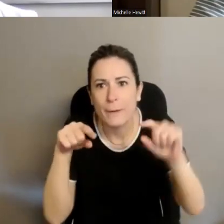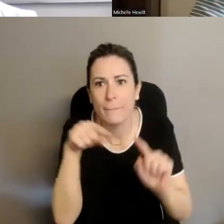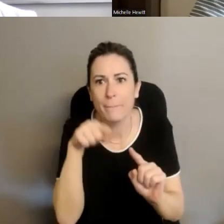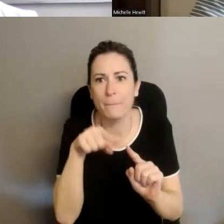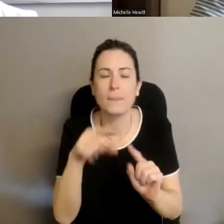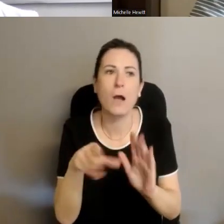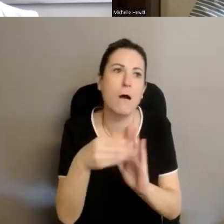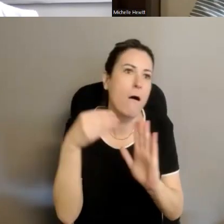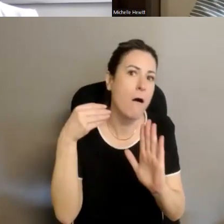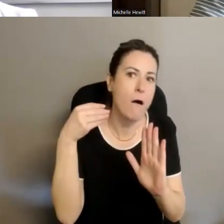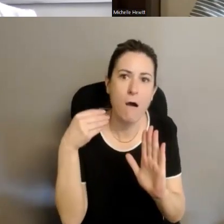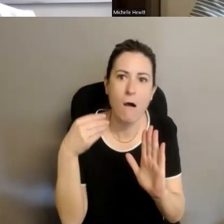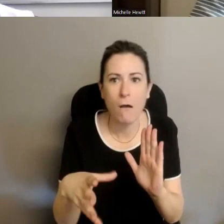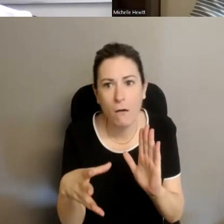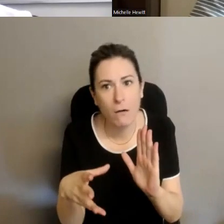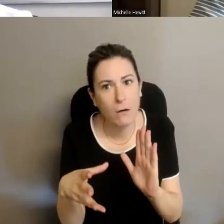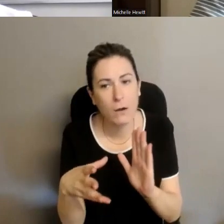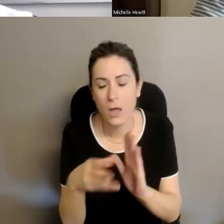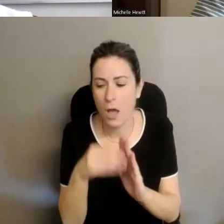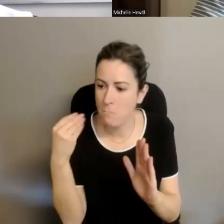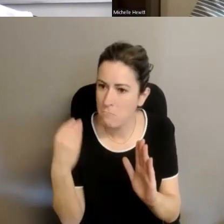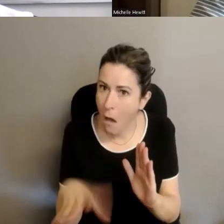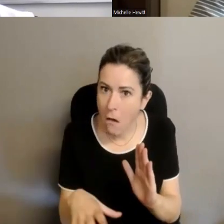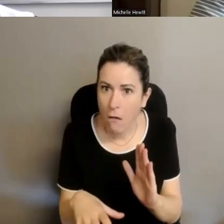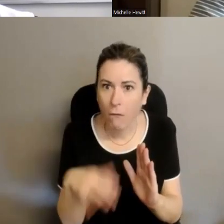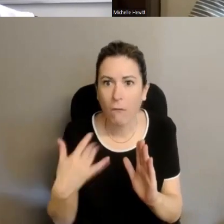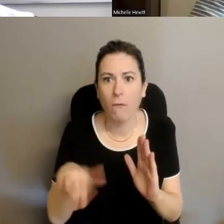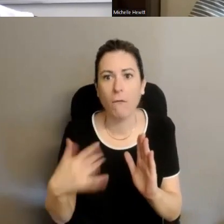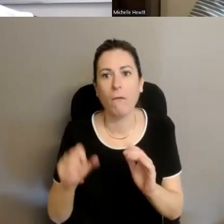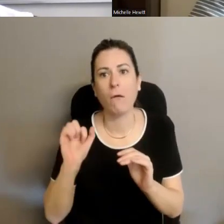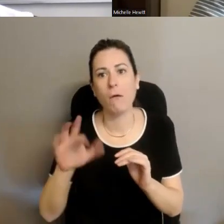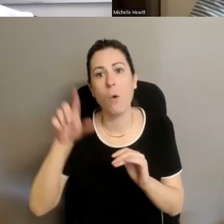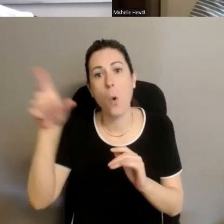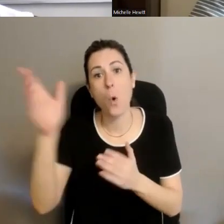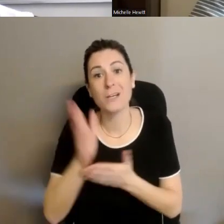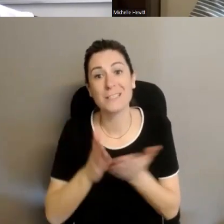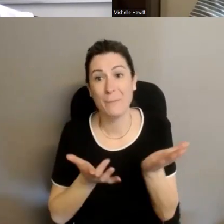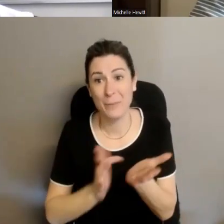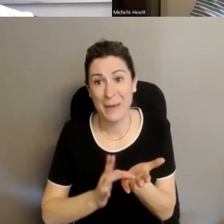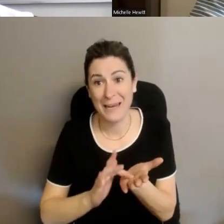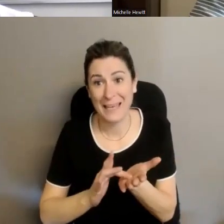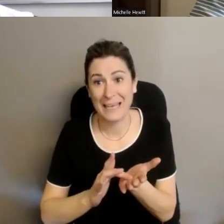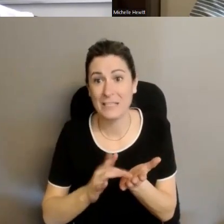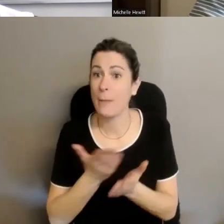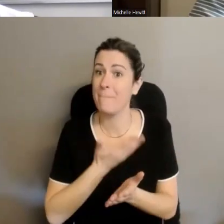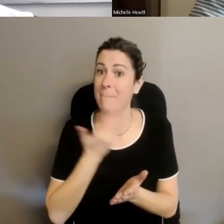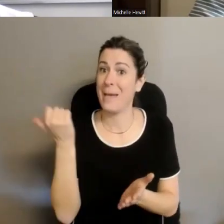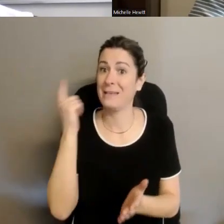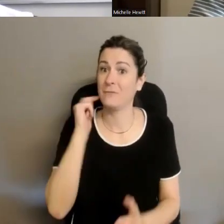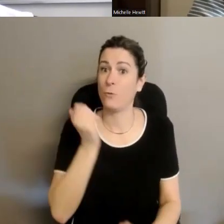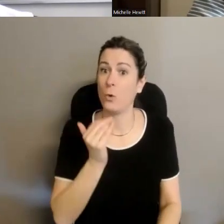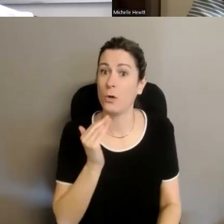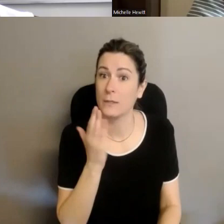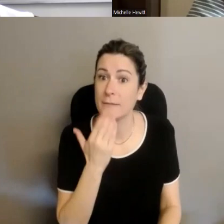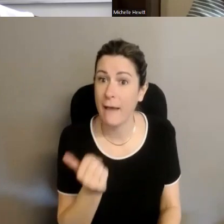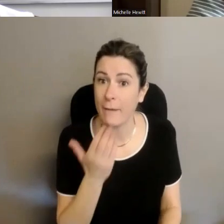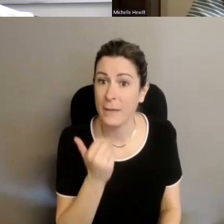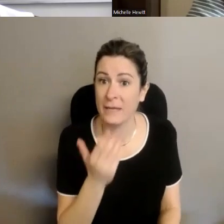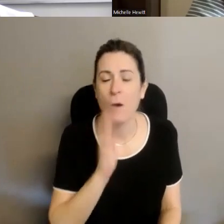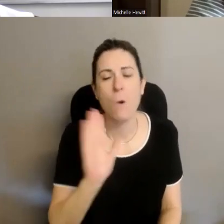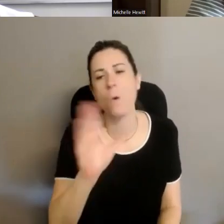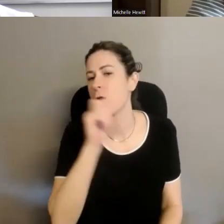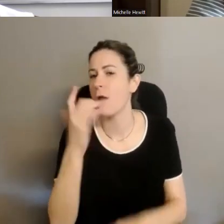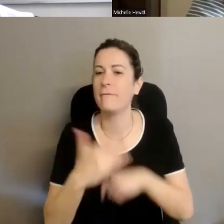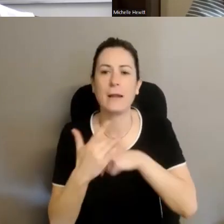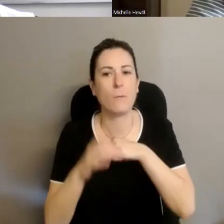drugs that are not available within our system. Or when we talk about the opioid